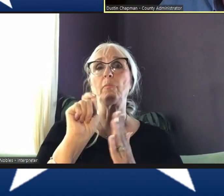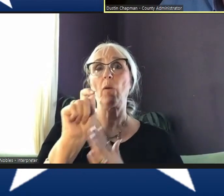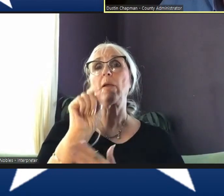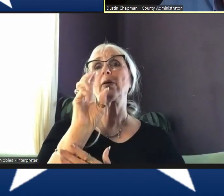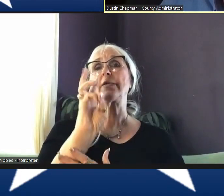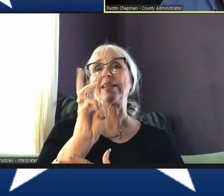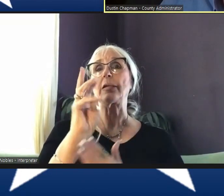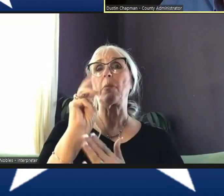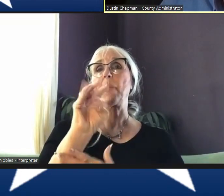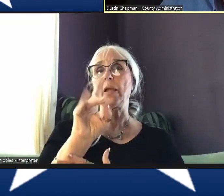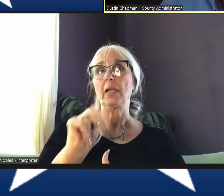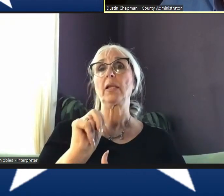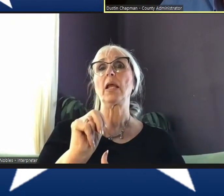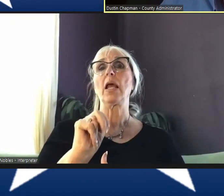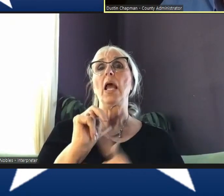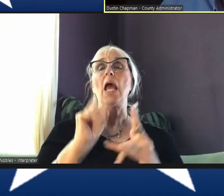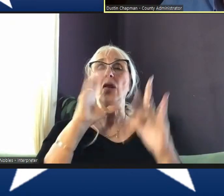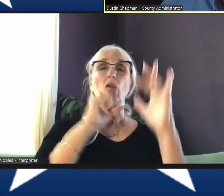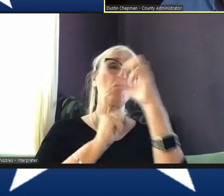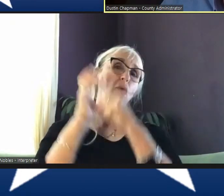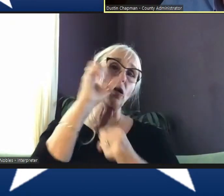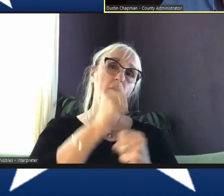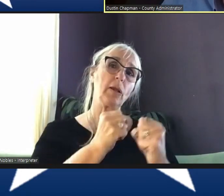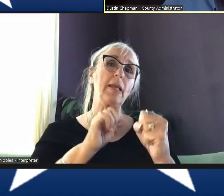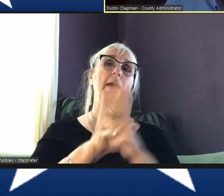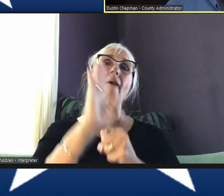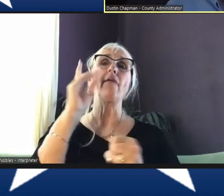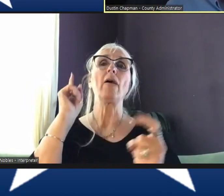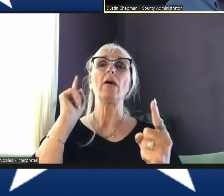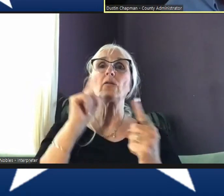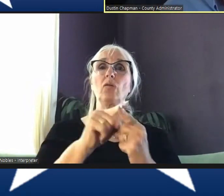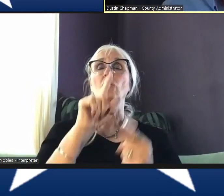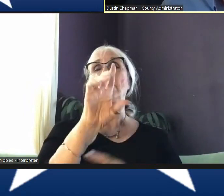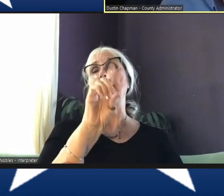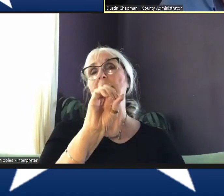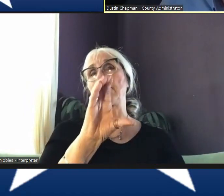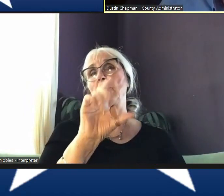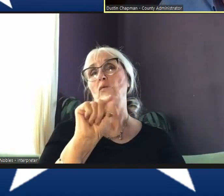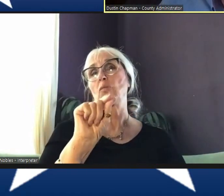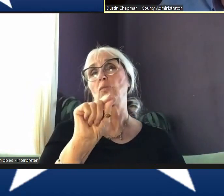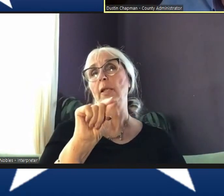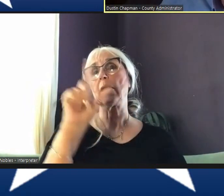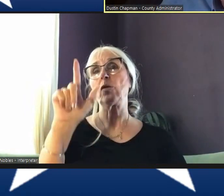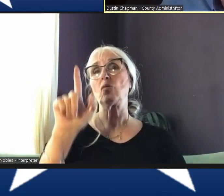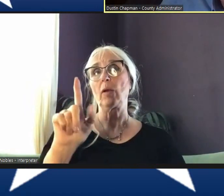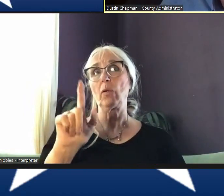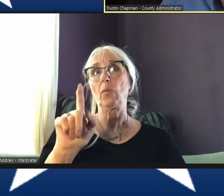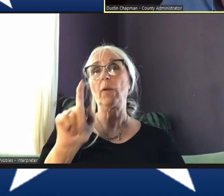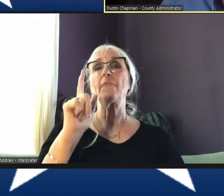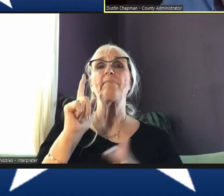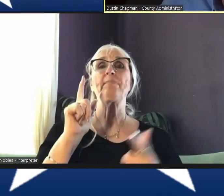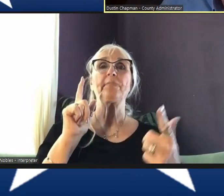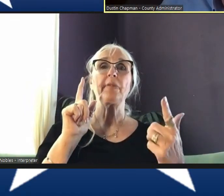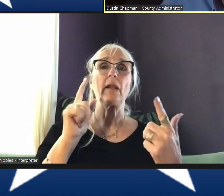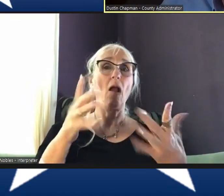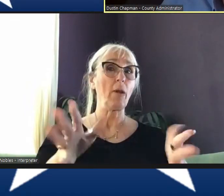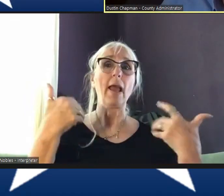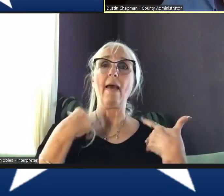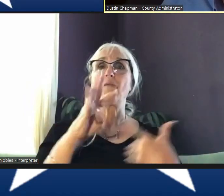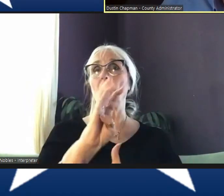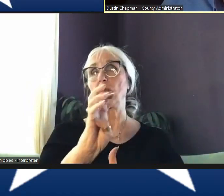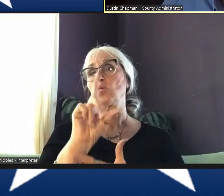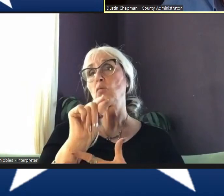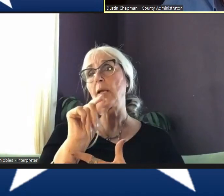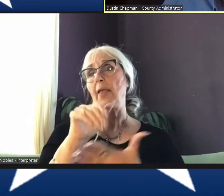they're projecting that will run through December 2021. They had already received over 420,000